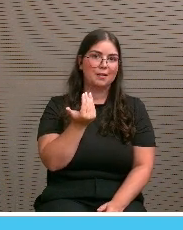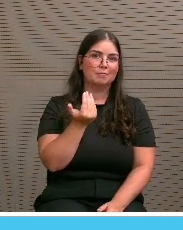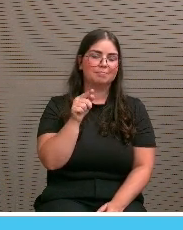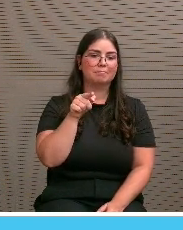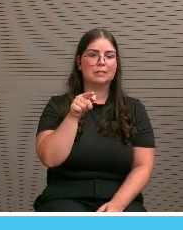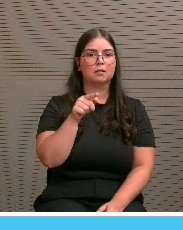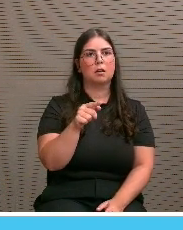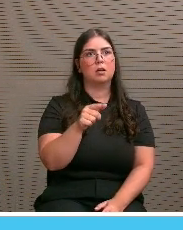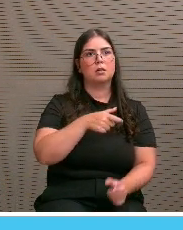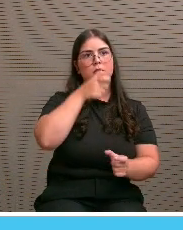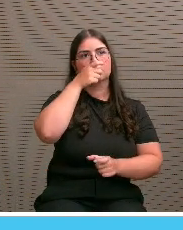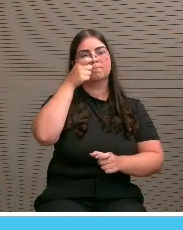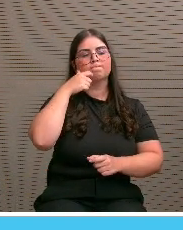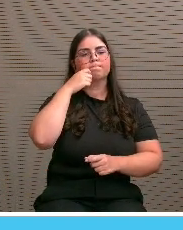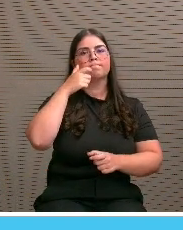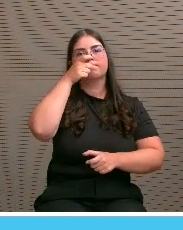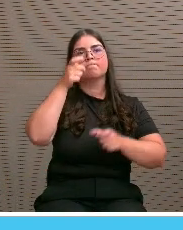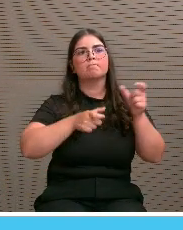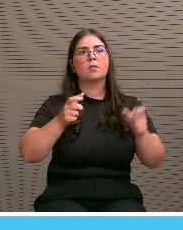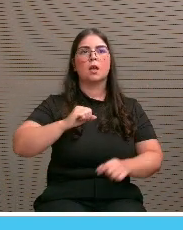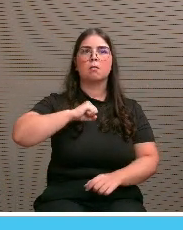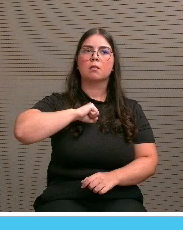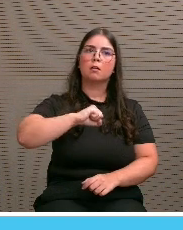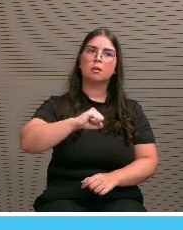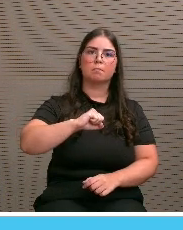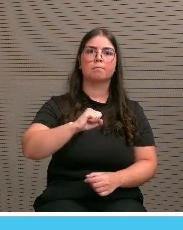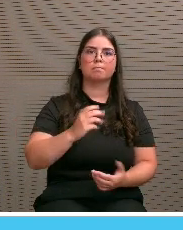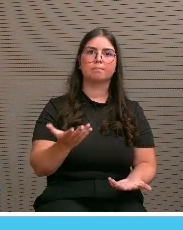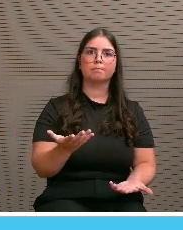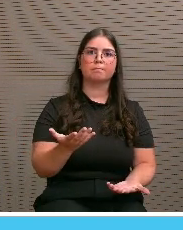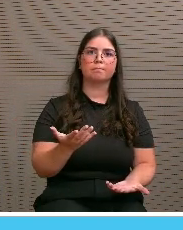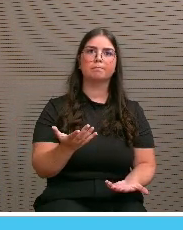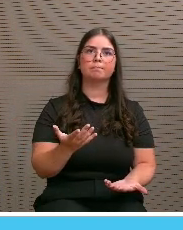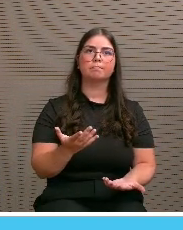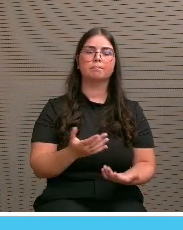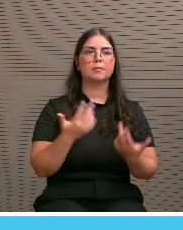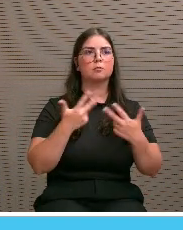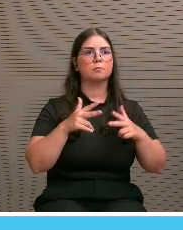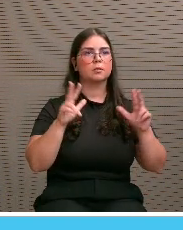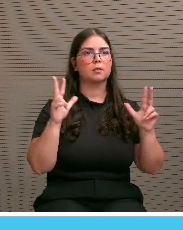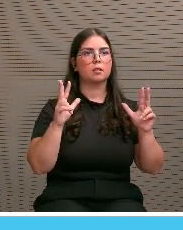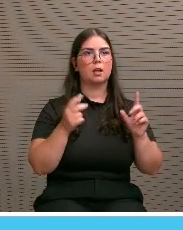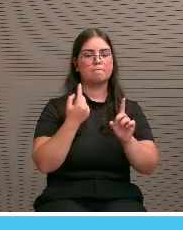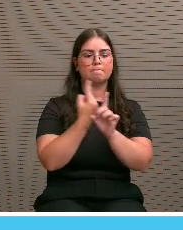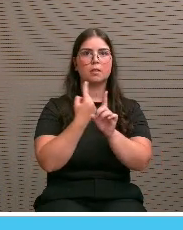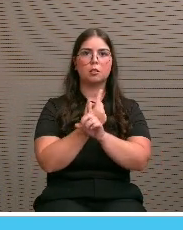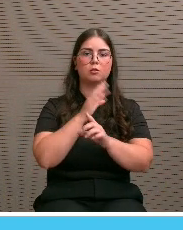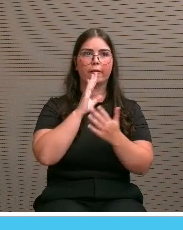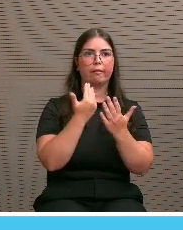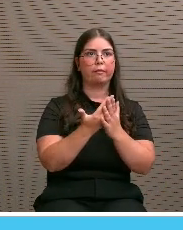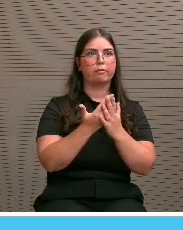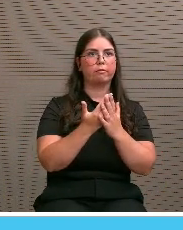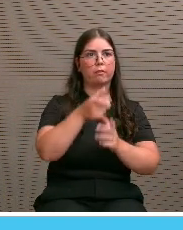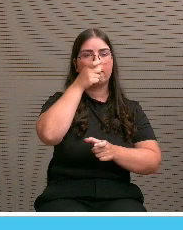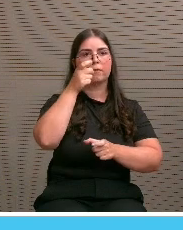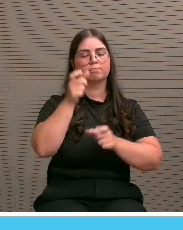to be doing this, to stopping the availability of these crops that can save lives. We have to do